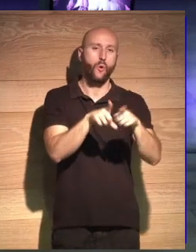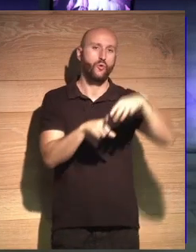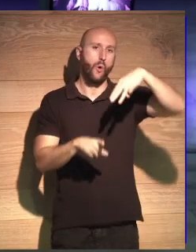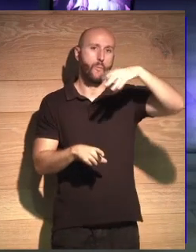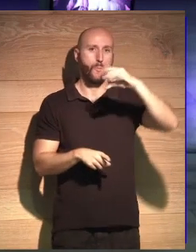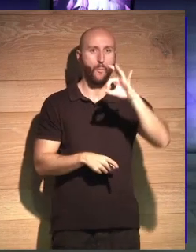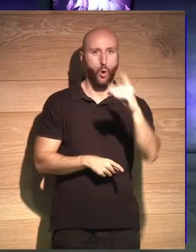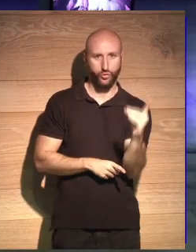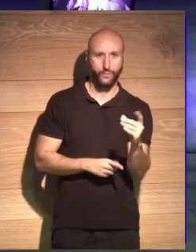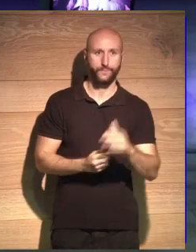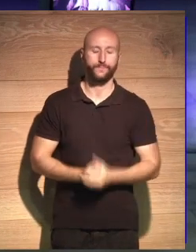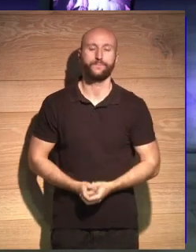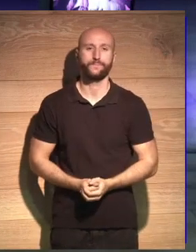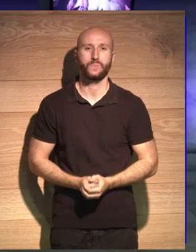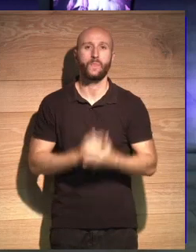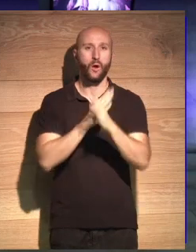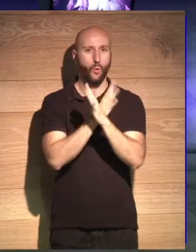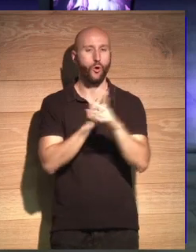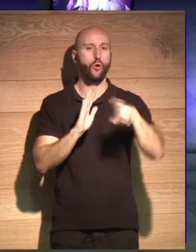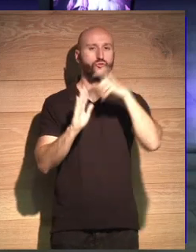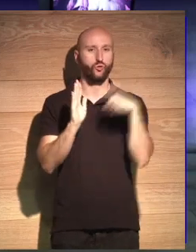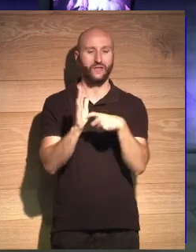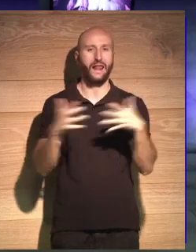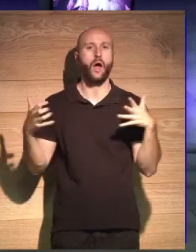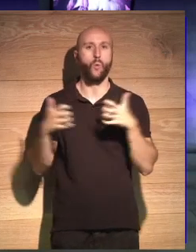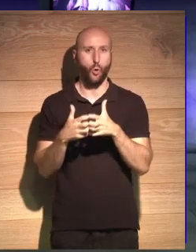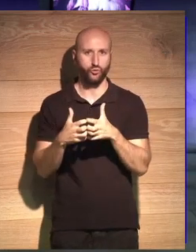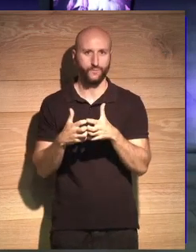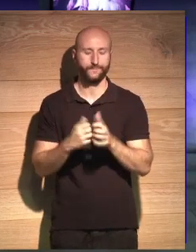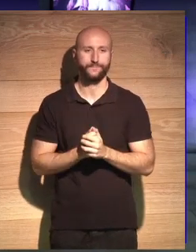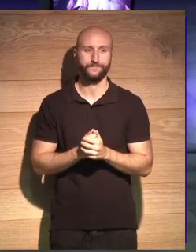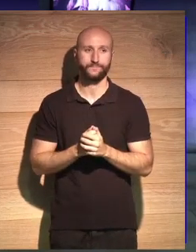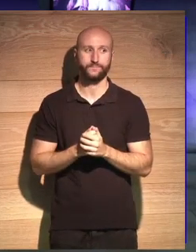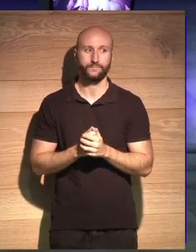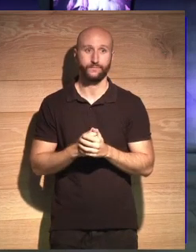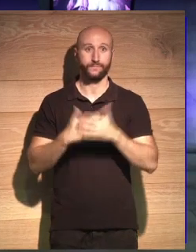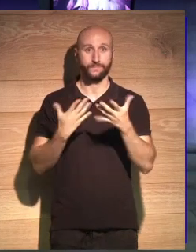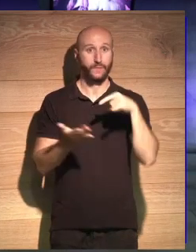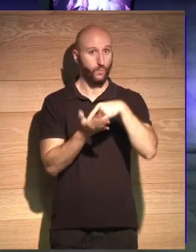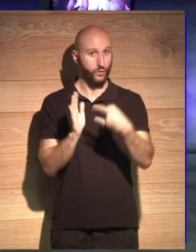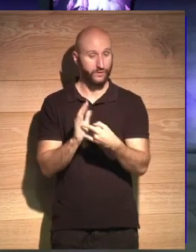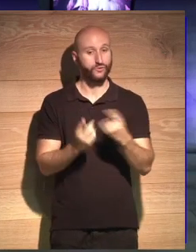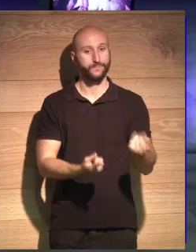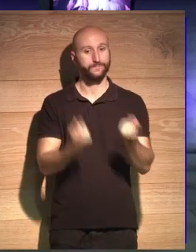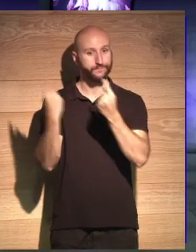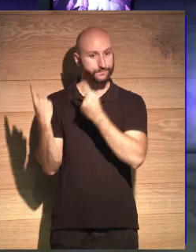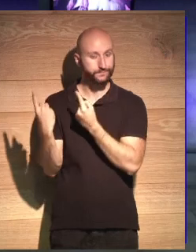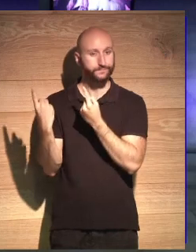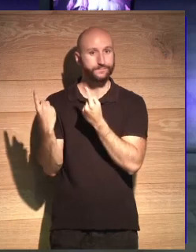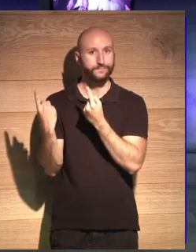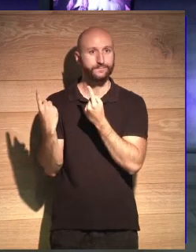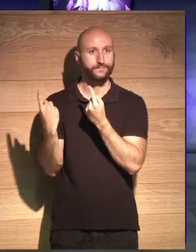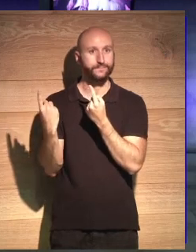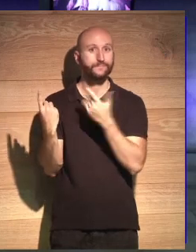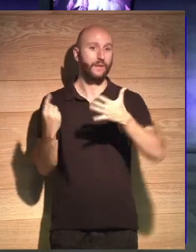through the use of video games and using Total War. We will be signing a project where